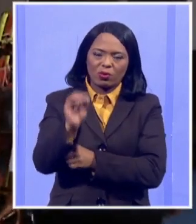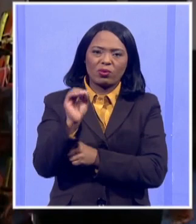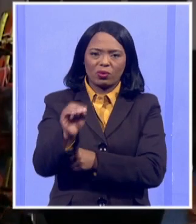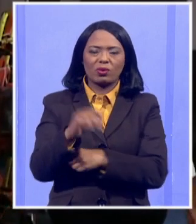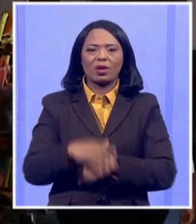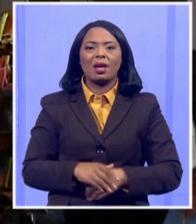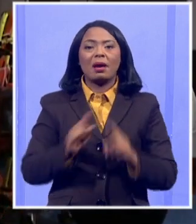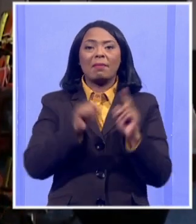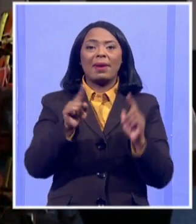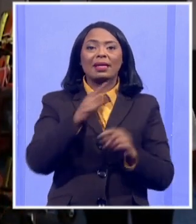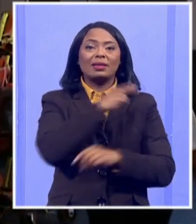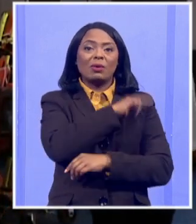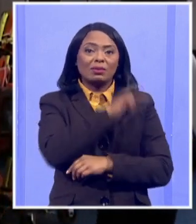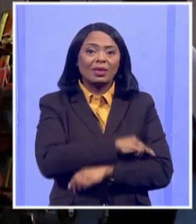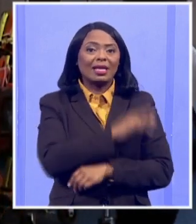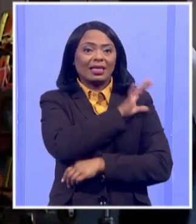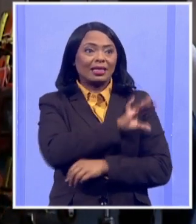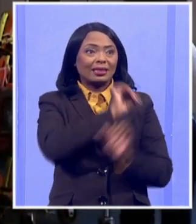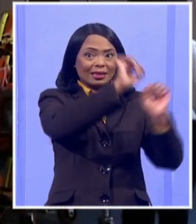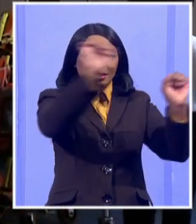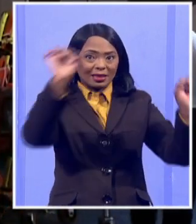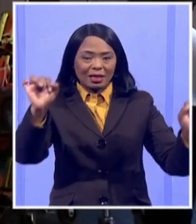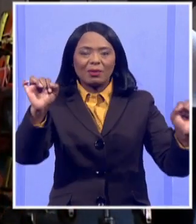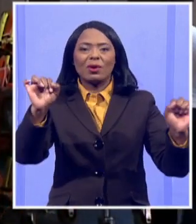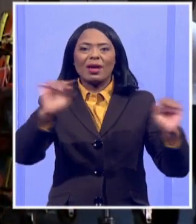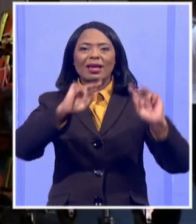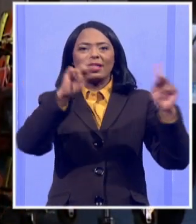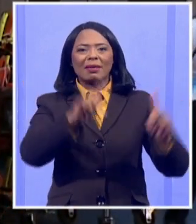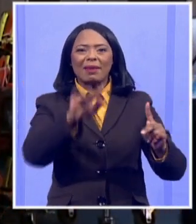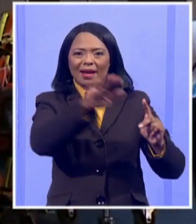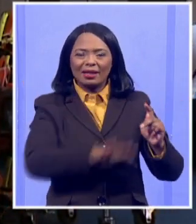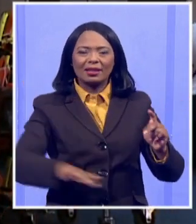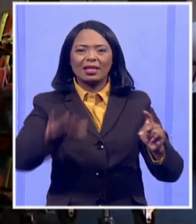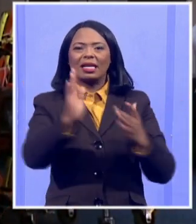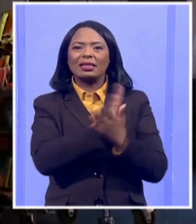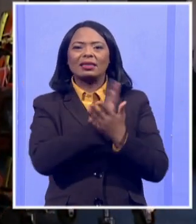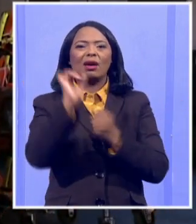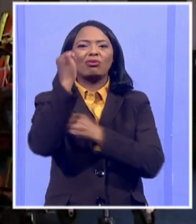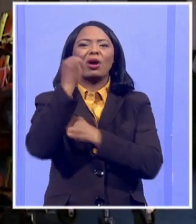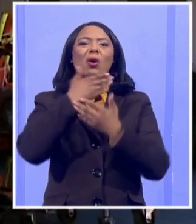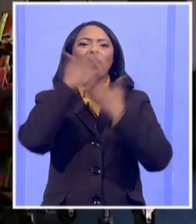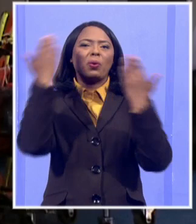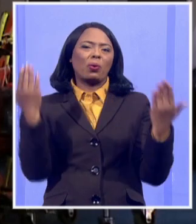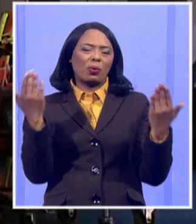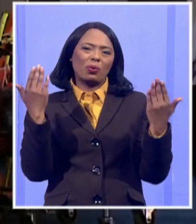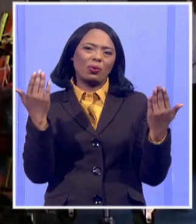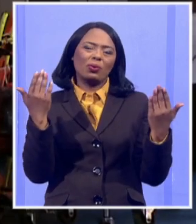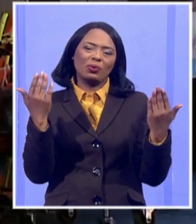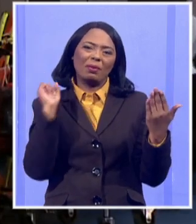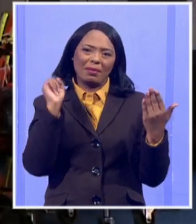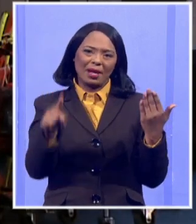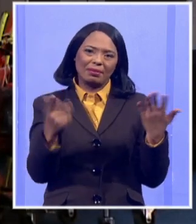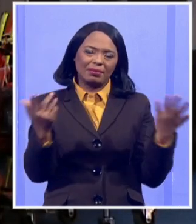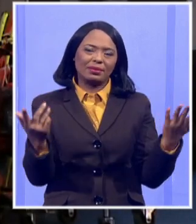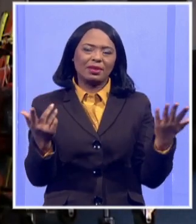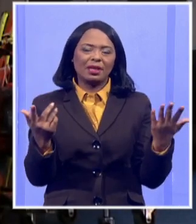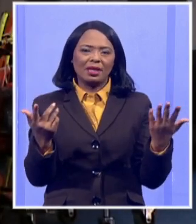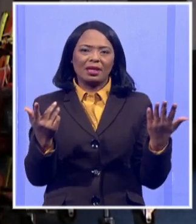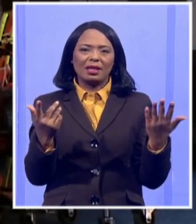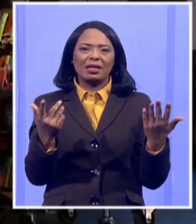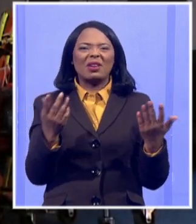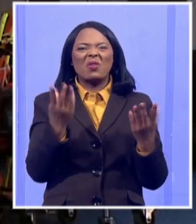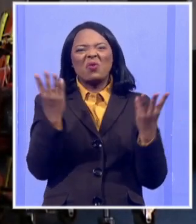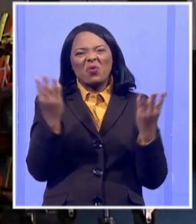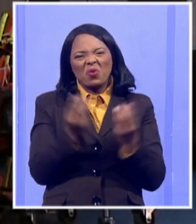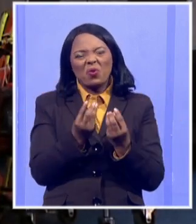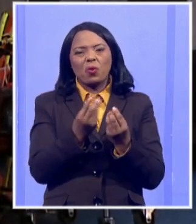not available in the Kimberley area, and apparently available in very few